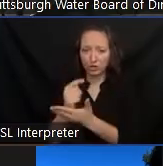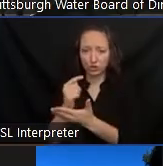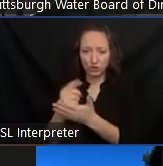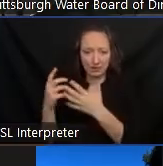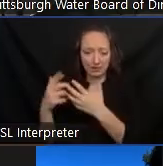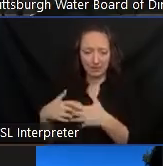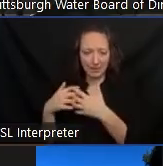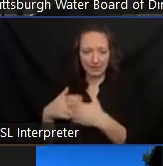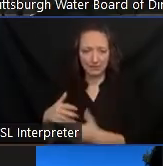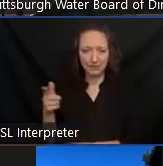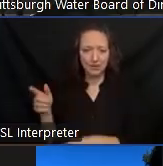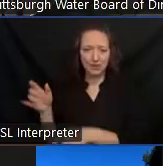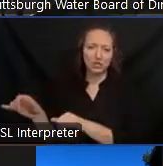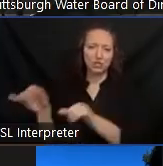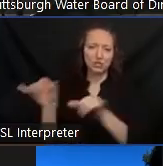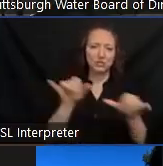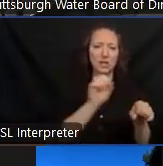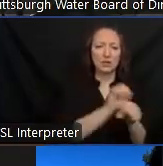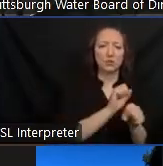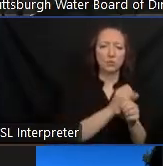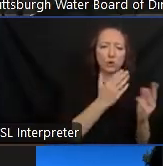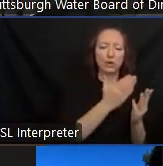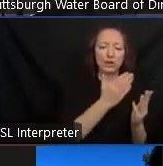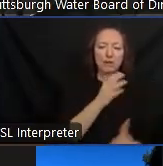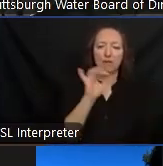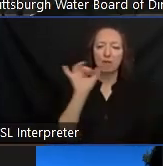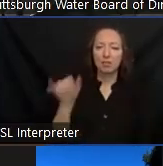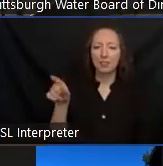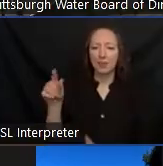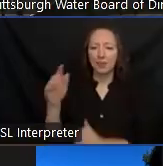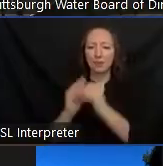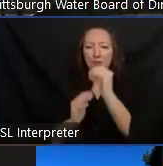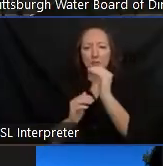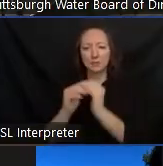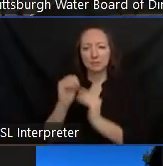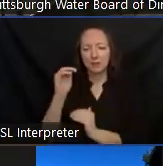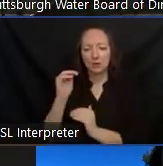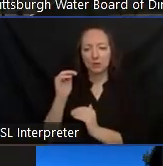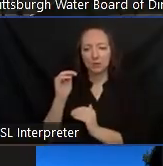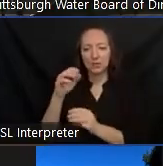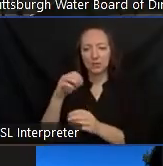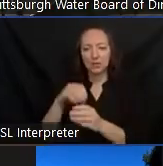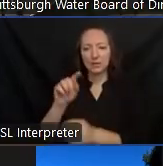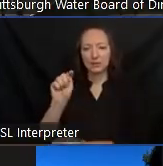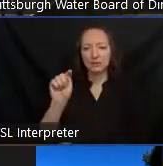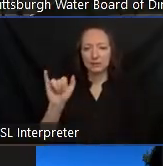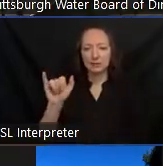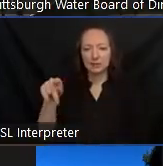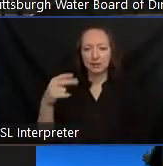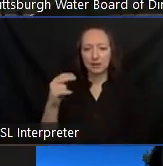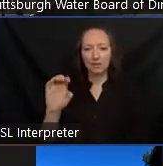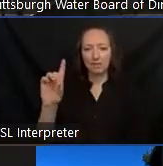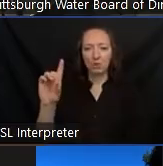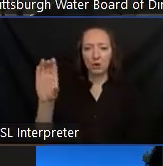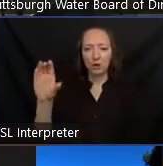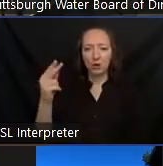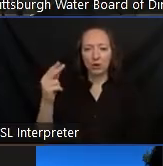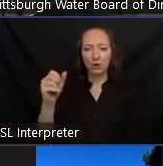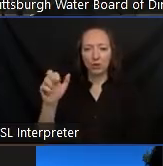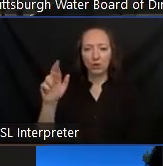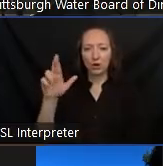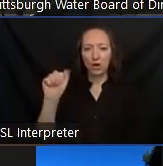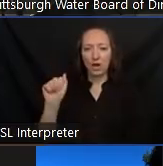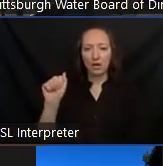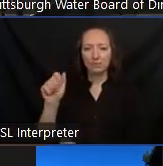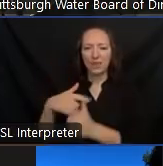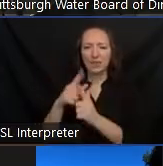works here, it was built in the typhoid, cholera, and about 100 years later it was